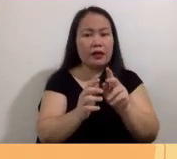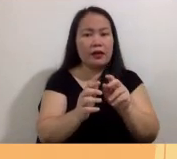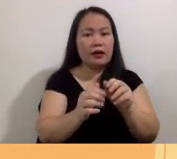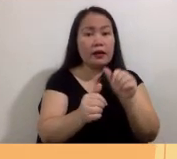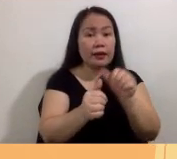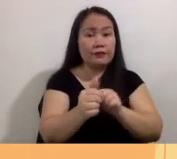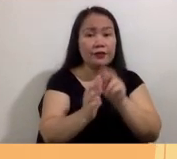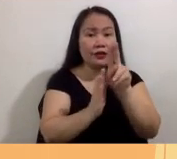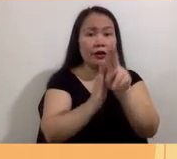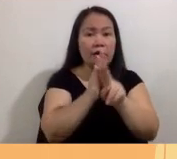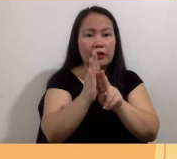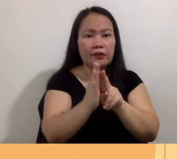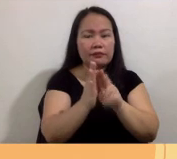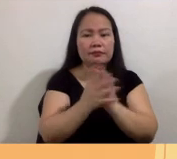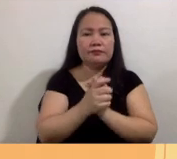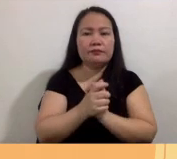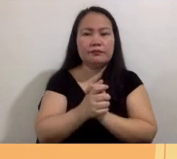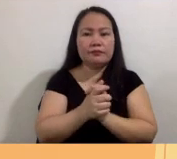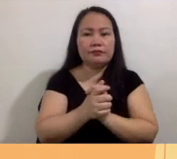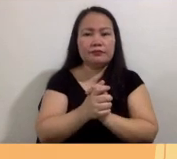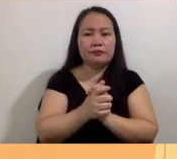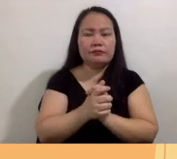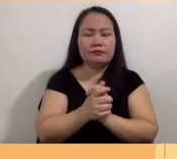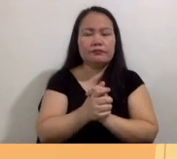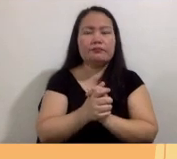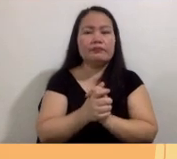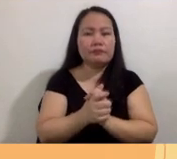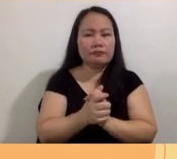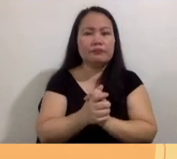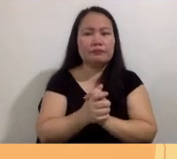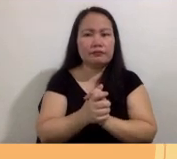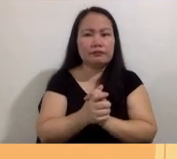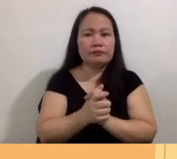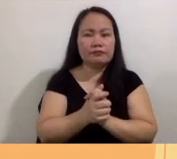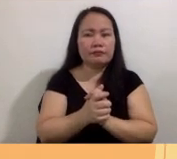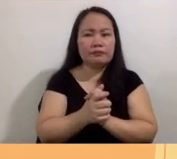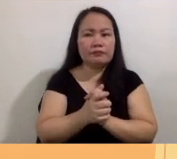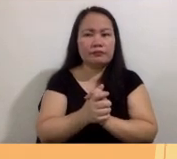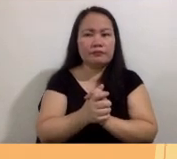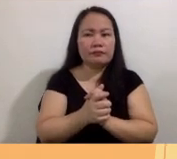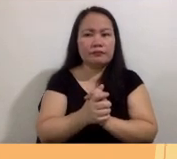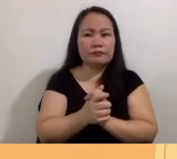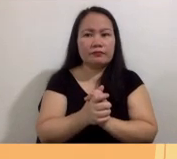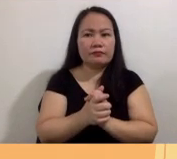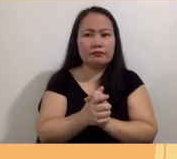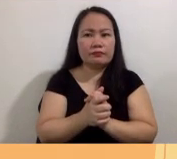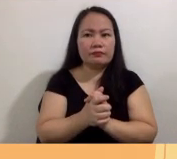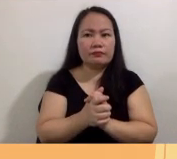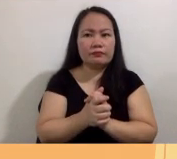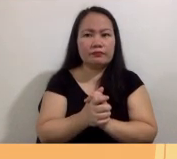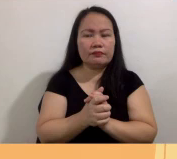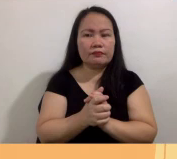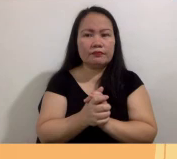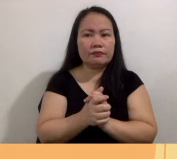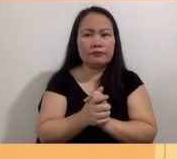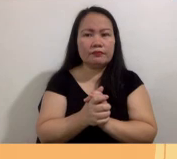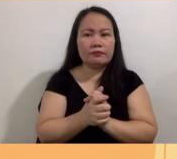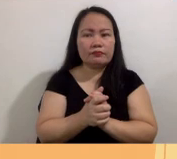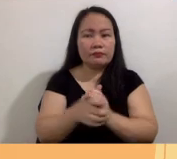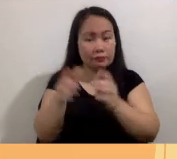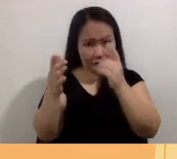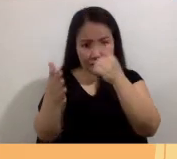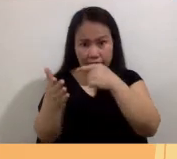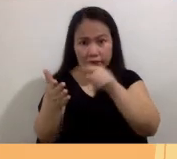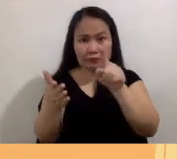is 10 kilometers faster than bus B. Alright. So, let us